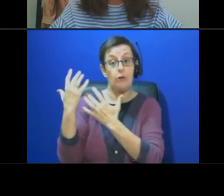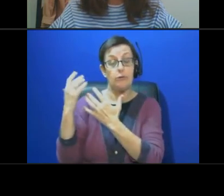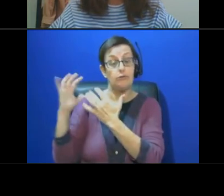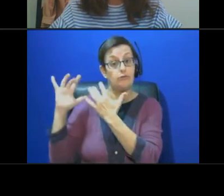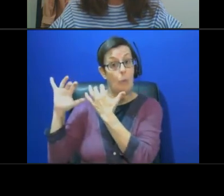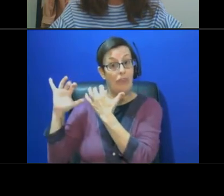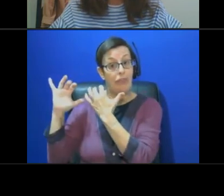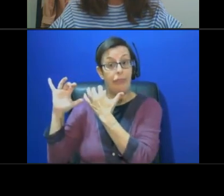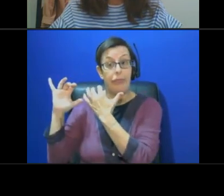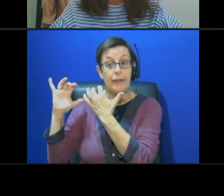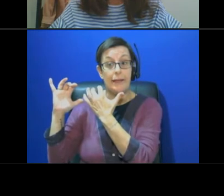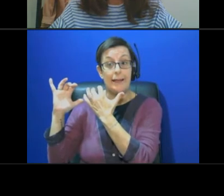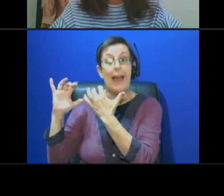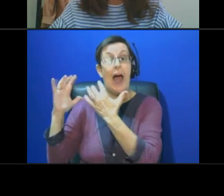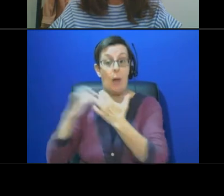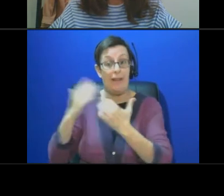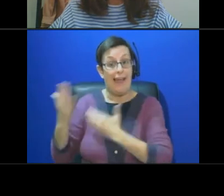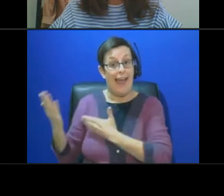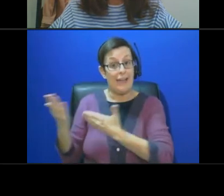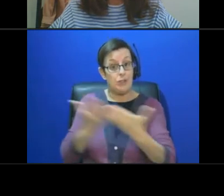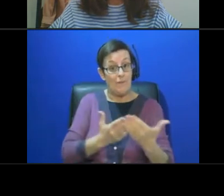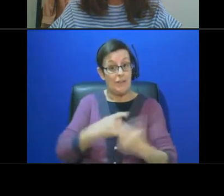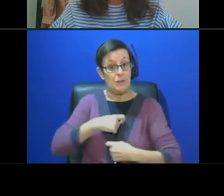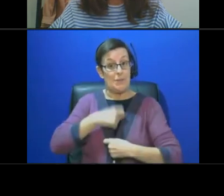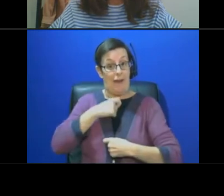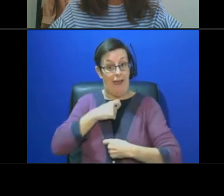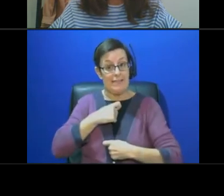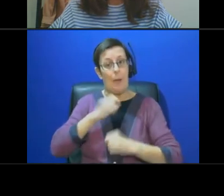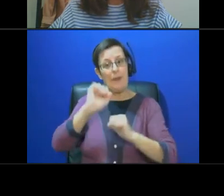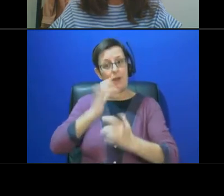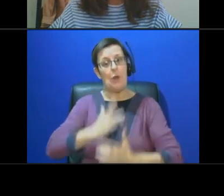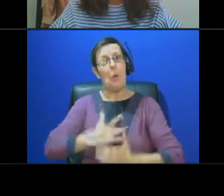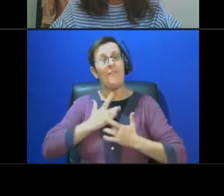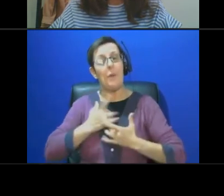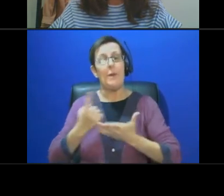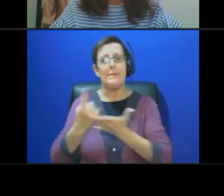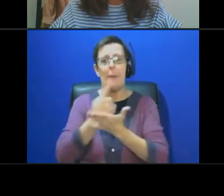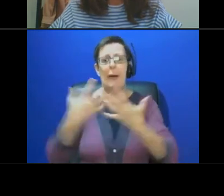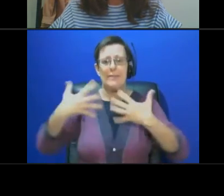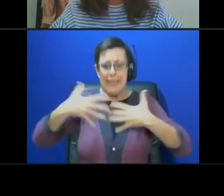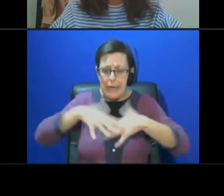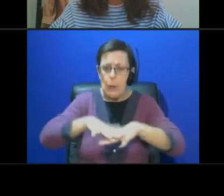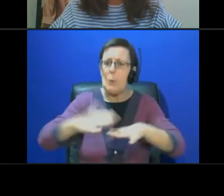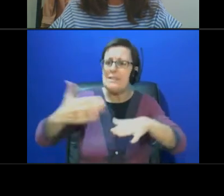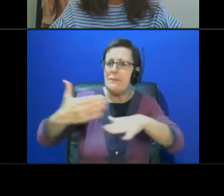if that's okay? So Ruth, your views on inclusive practice.